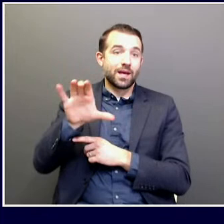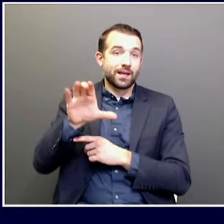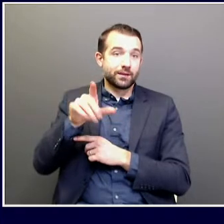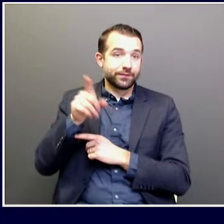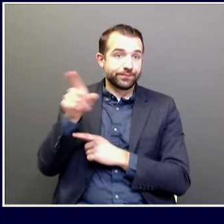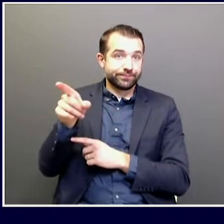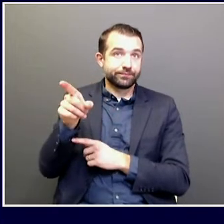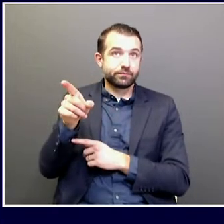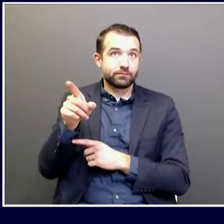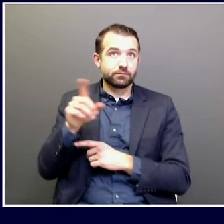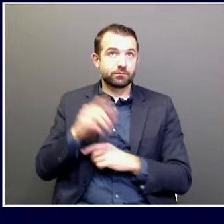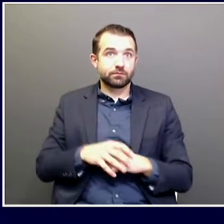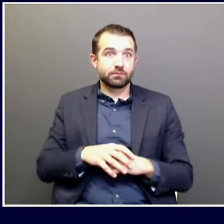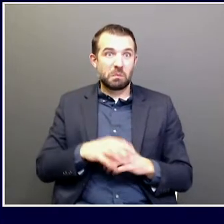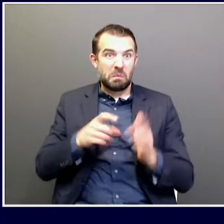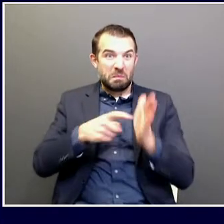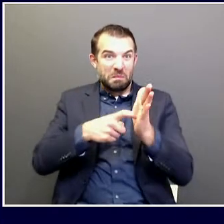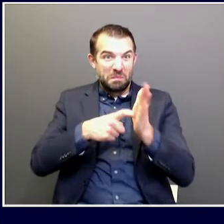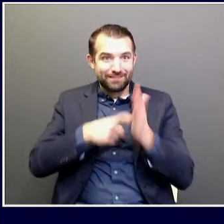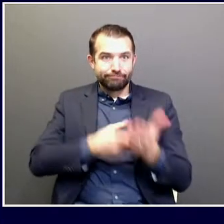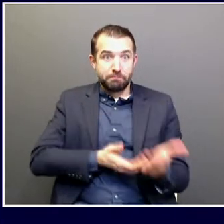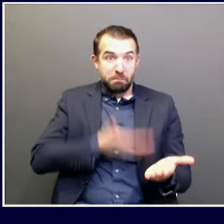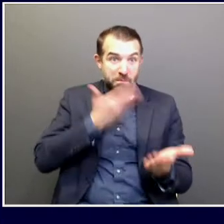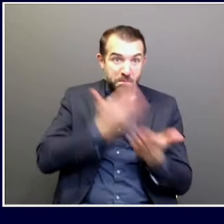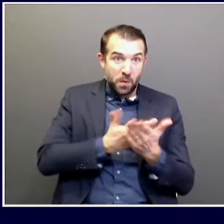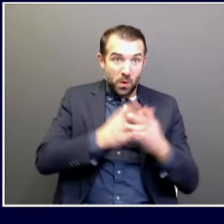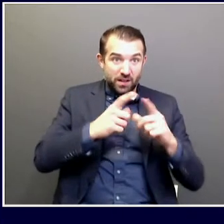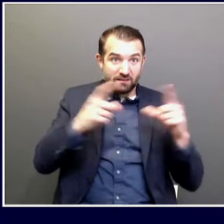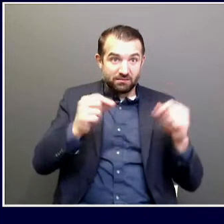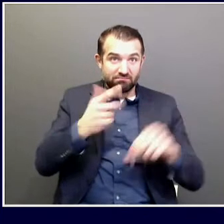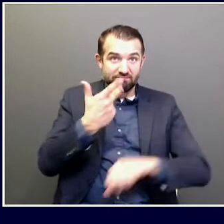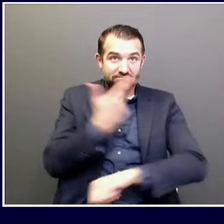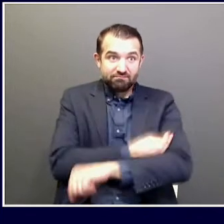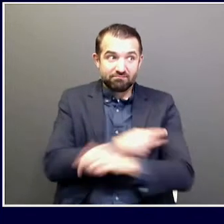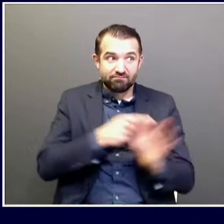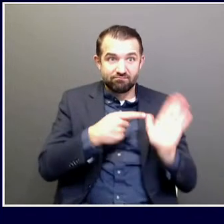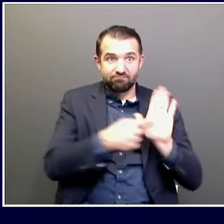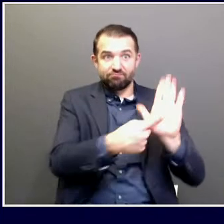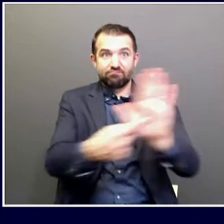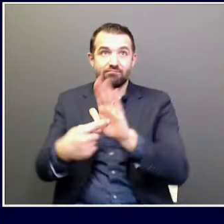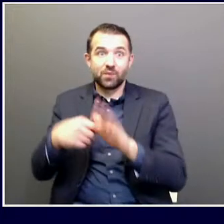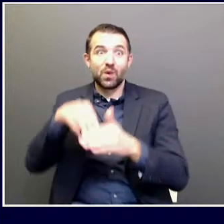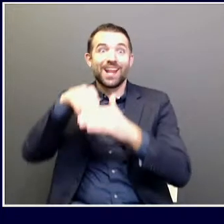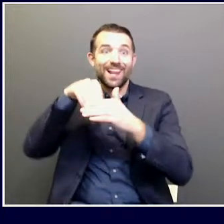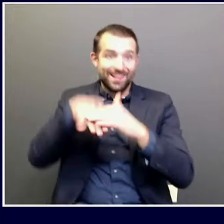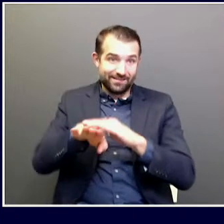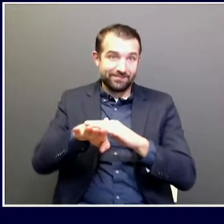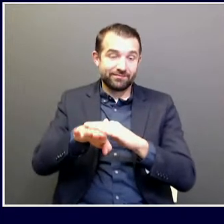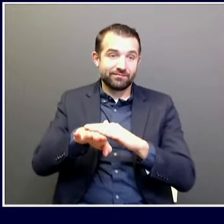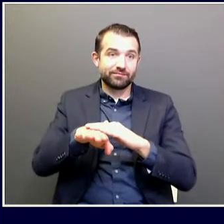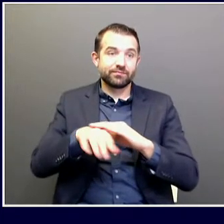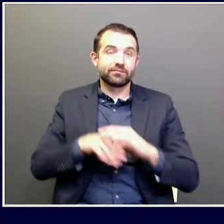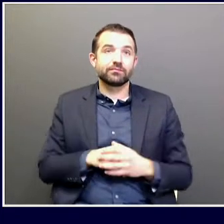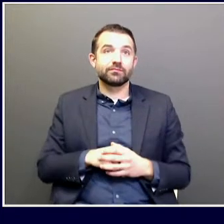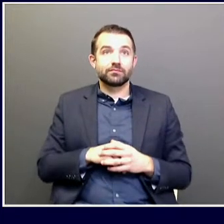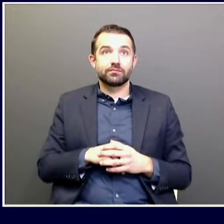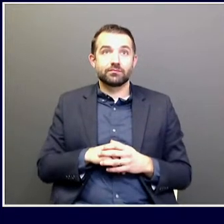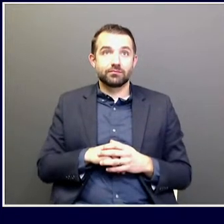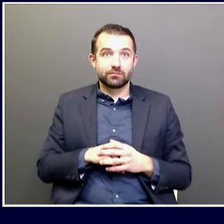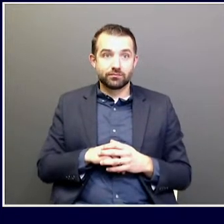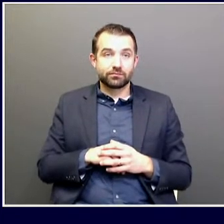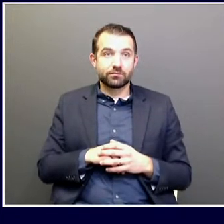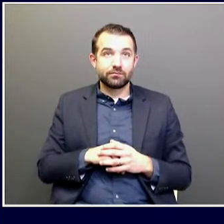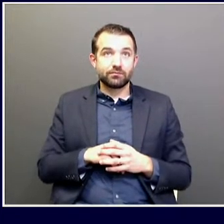showing your vaccination card. Seems like those two things might work together a